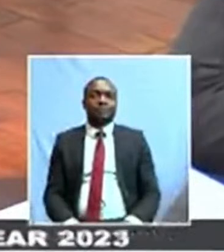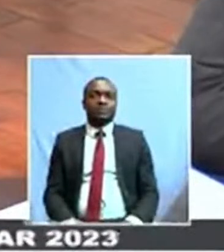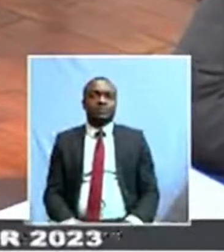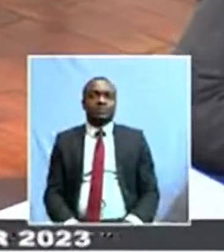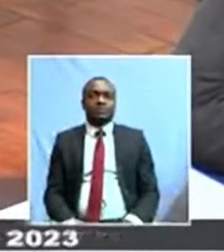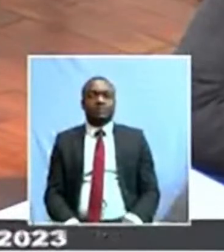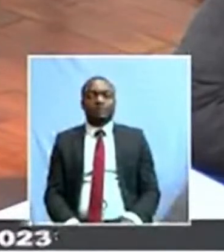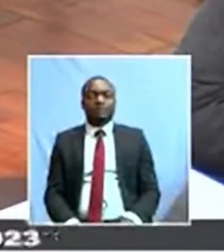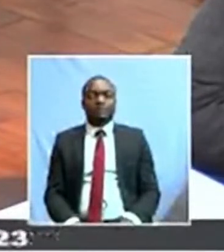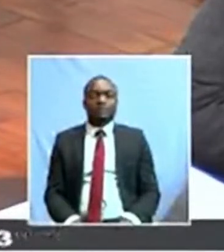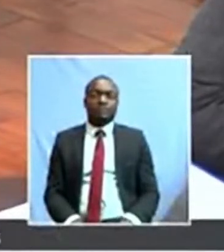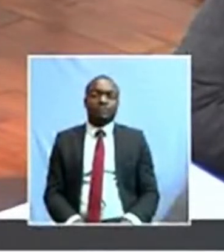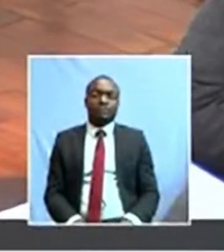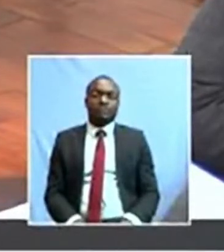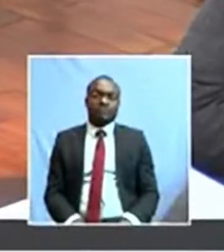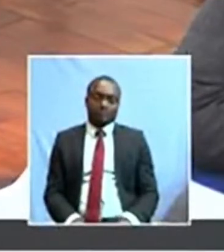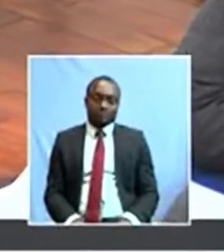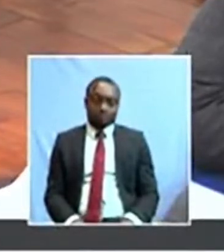actually